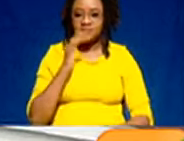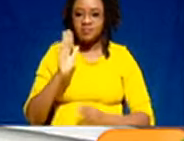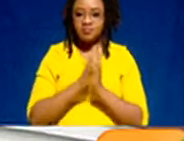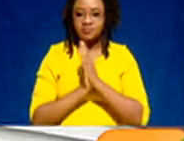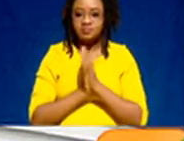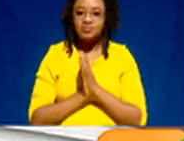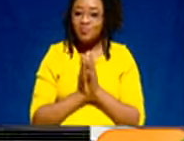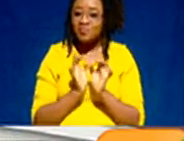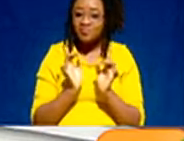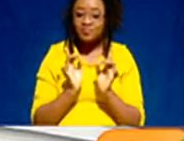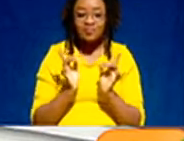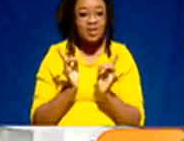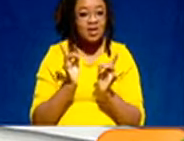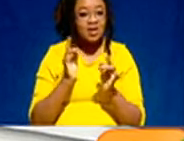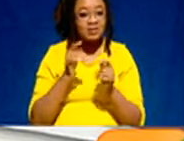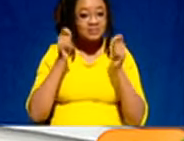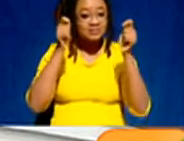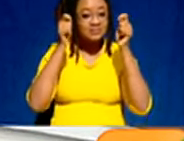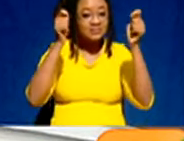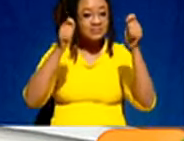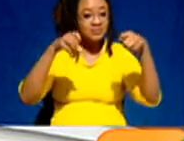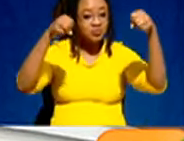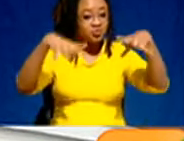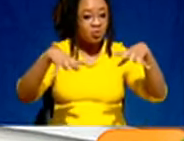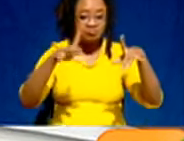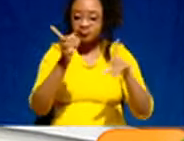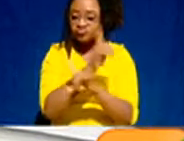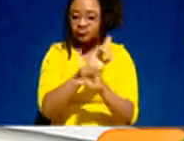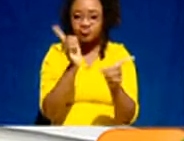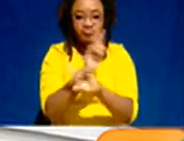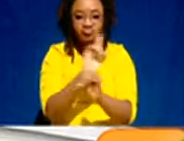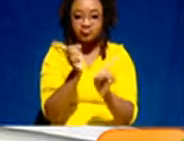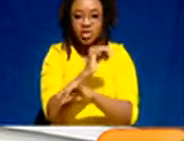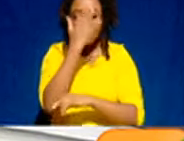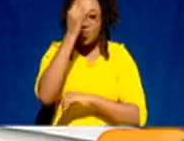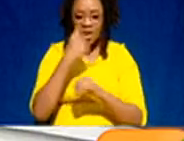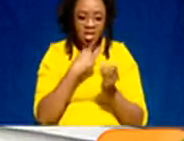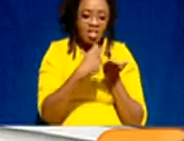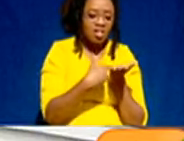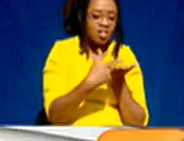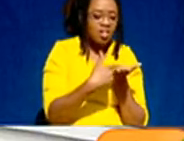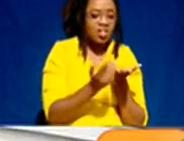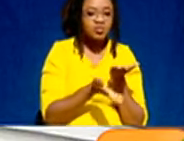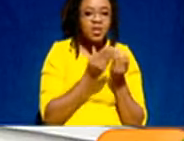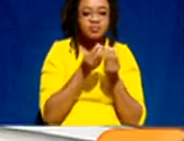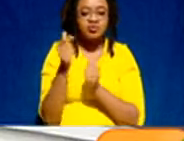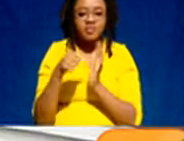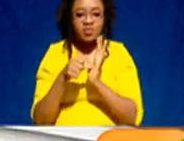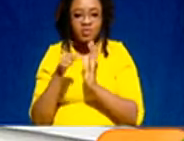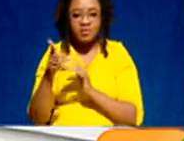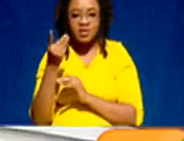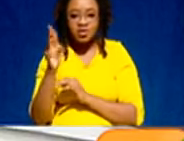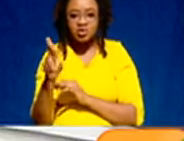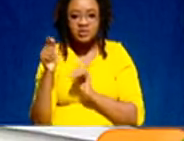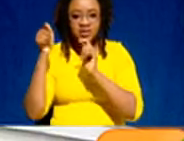Now, there is no end in sight for the doctor's strike after talks meant to resolve the impasse between the striking